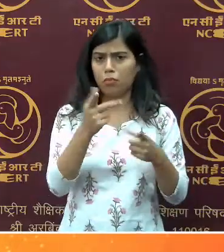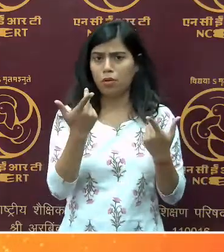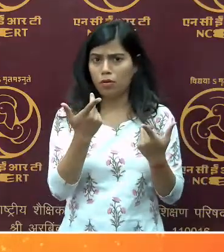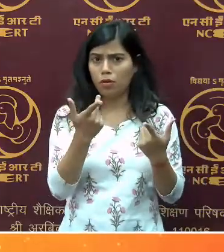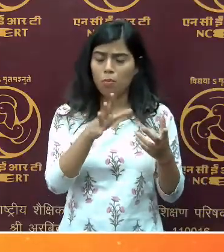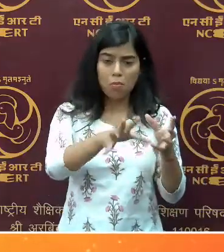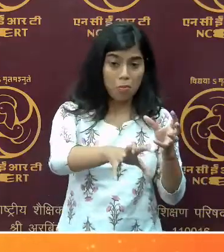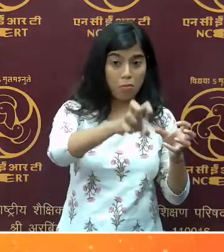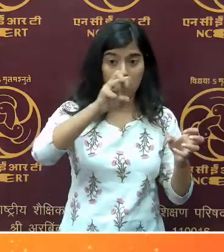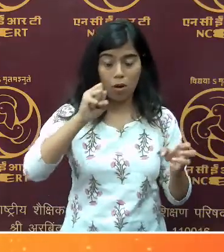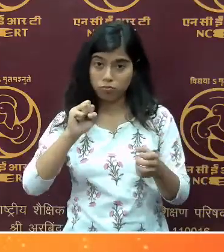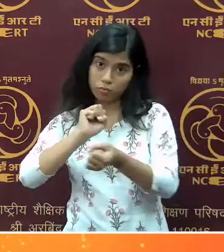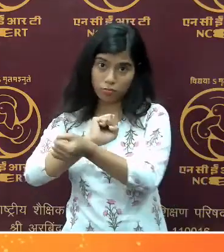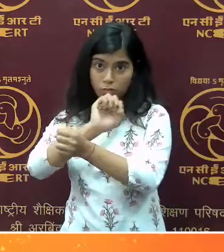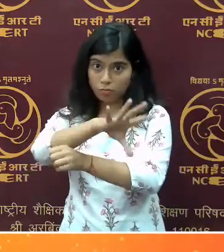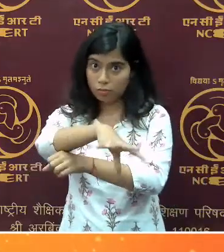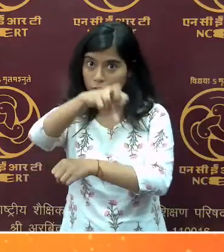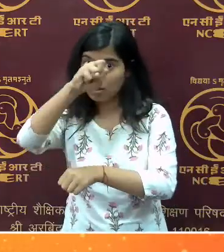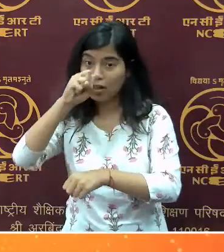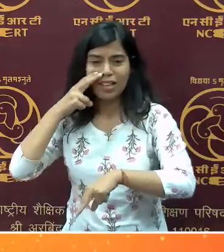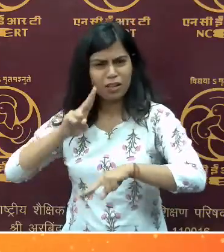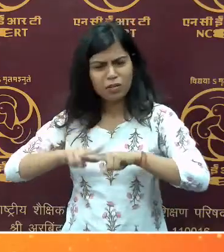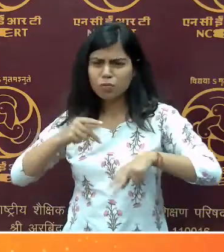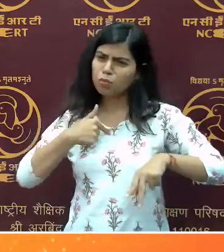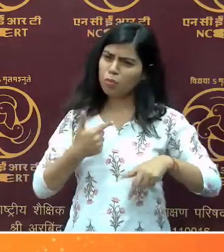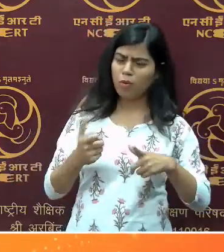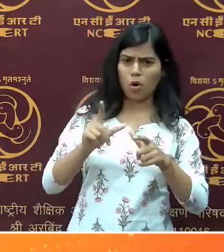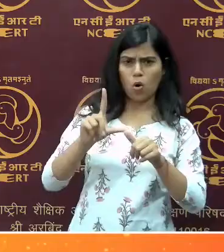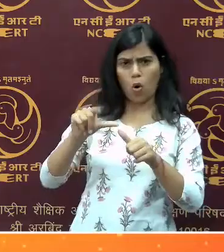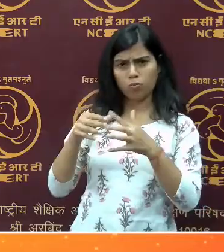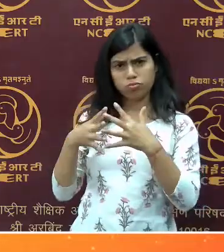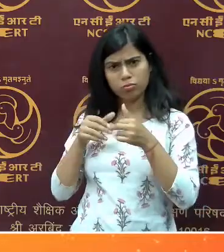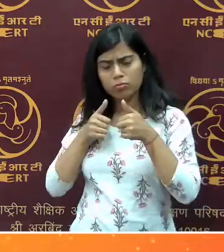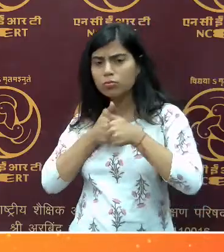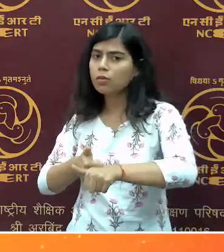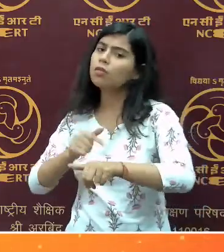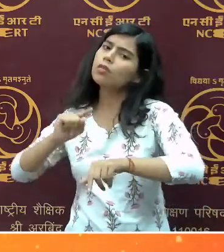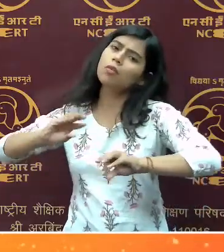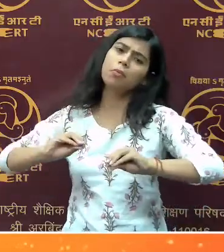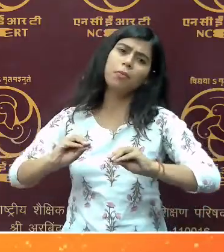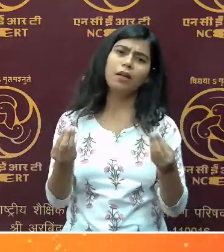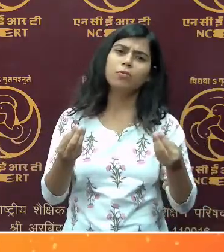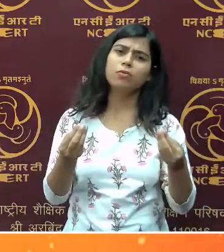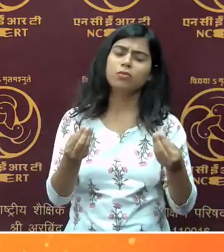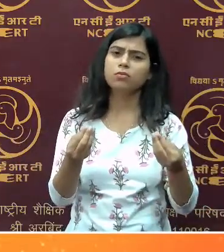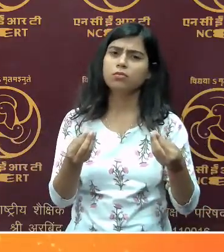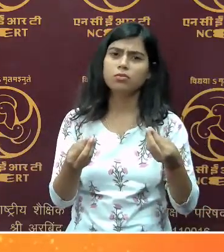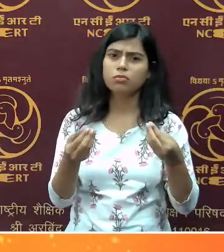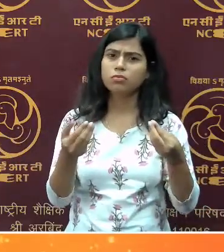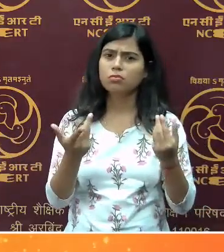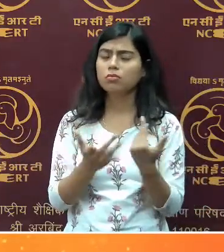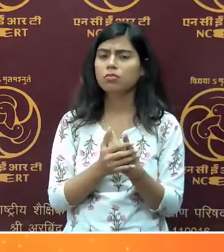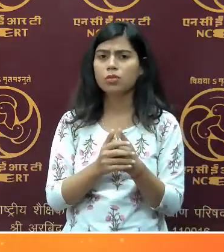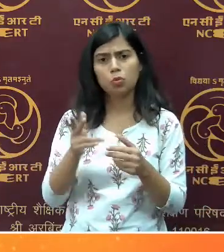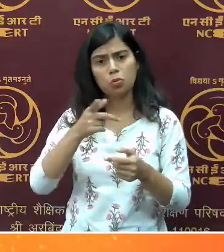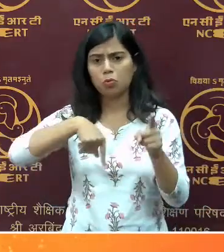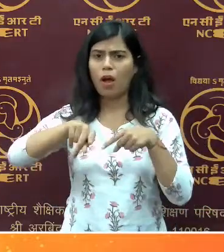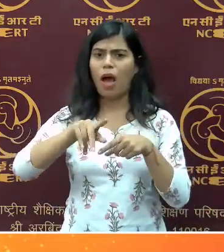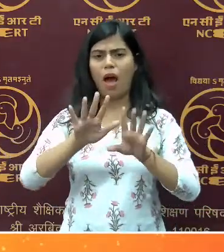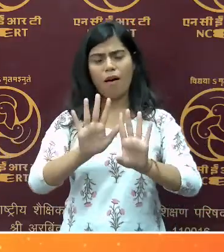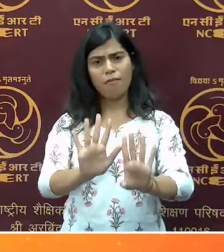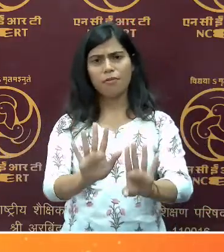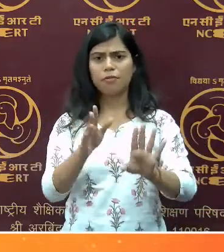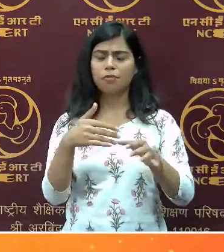life is a basic right that cannot be taken away under any circumstances for any person.